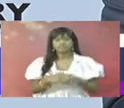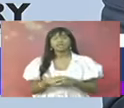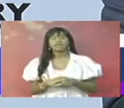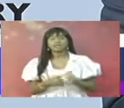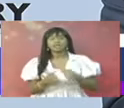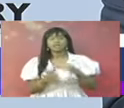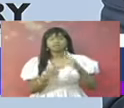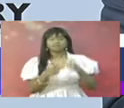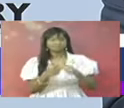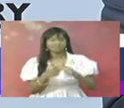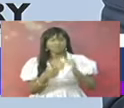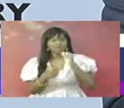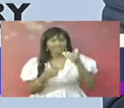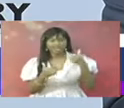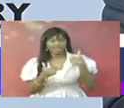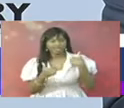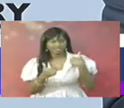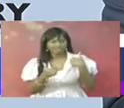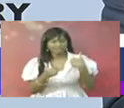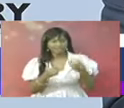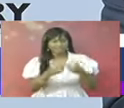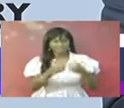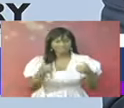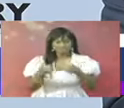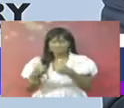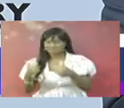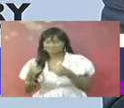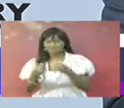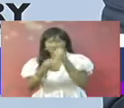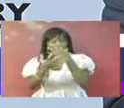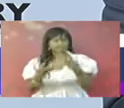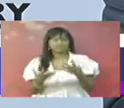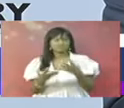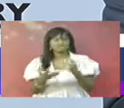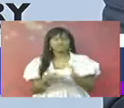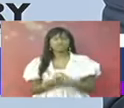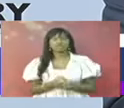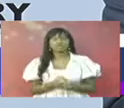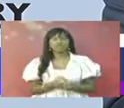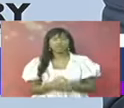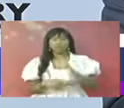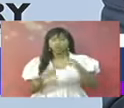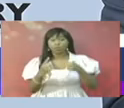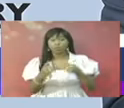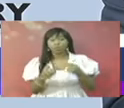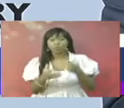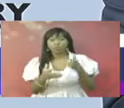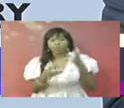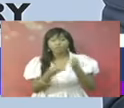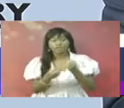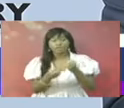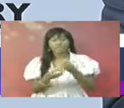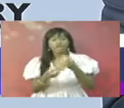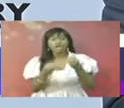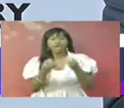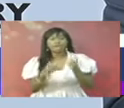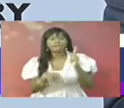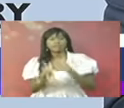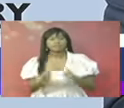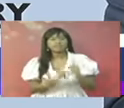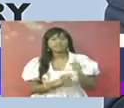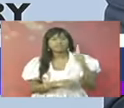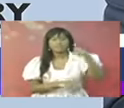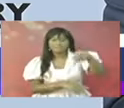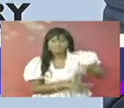the sheet from the physicians. So I don't have that disaggregated data. Generally, what is reported is the total number of P1 out of a